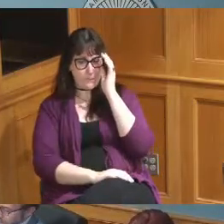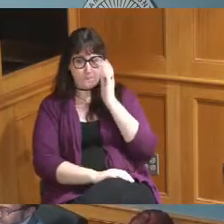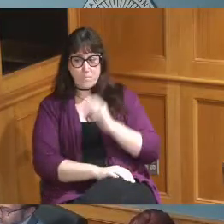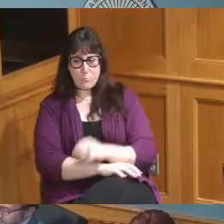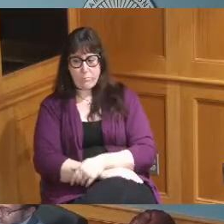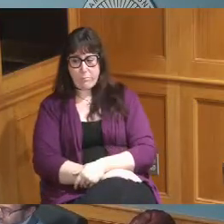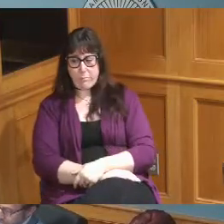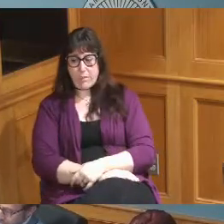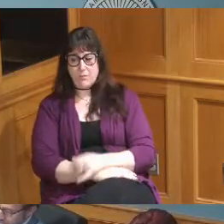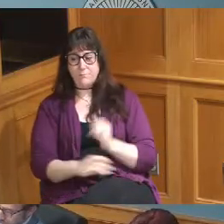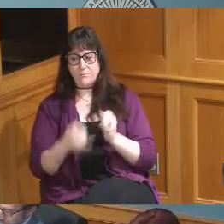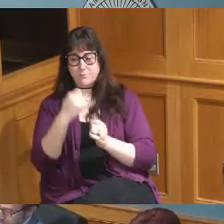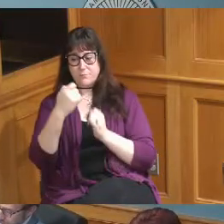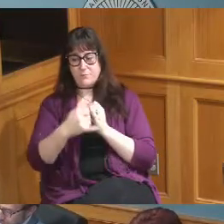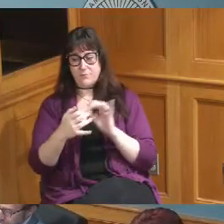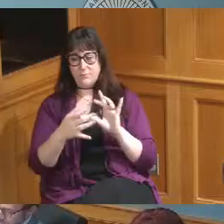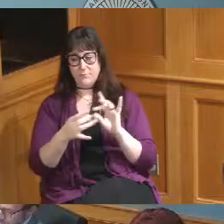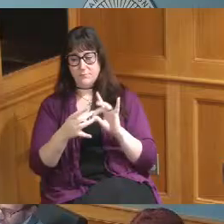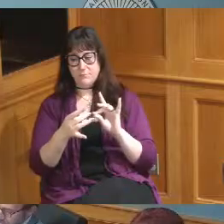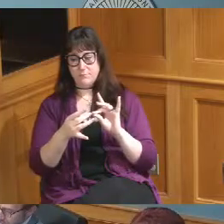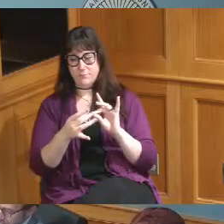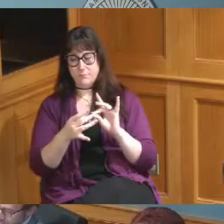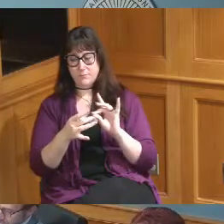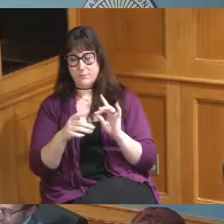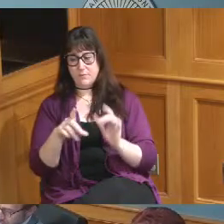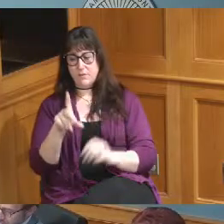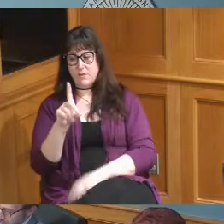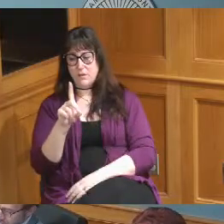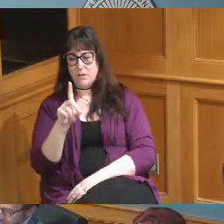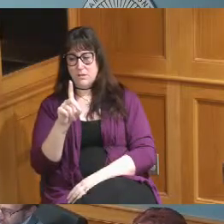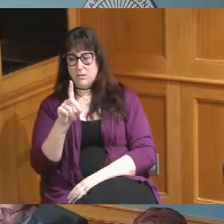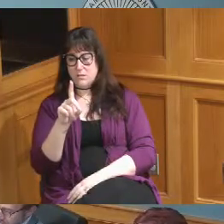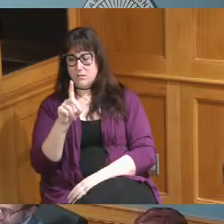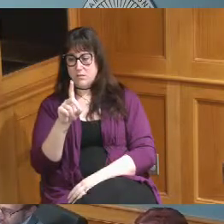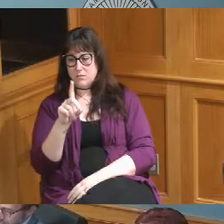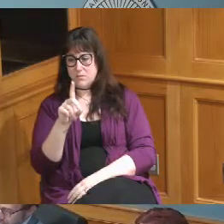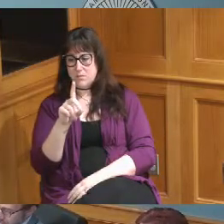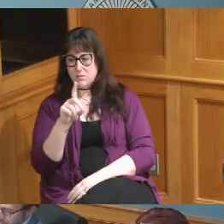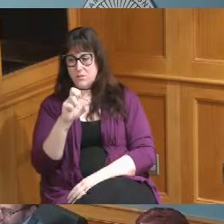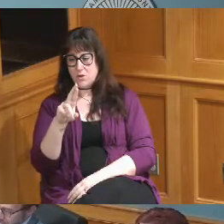Our last speaker on this topic is Deronda Calhoun.